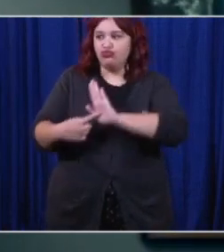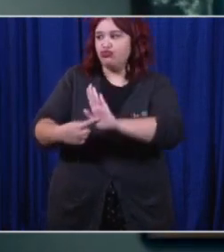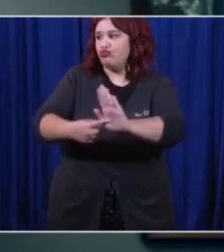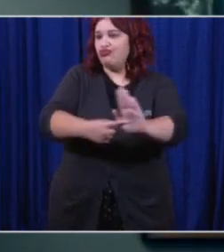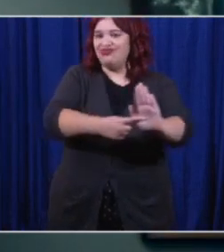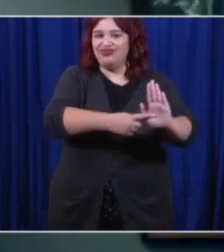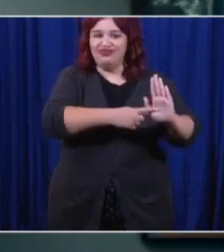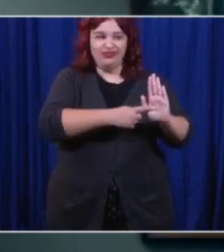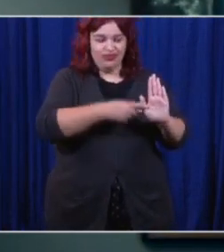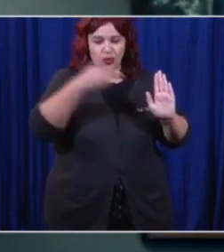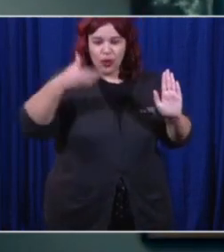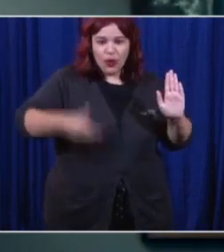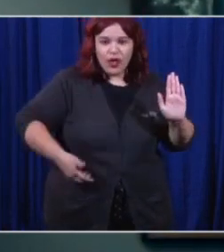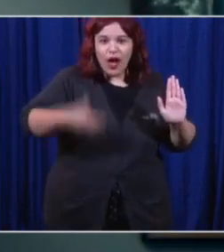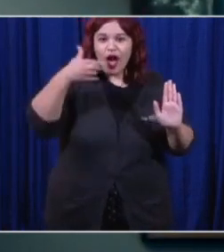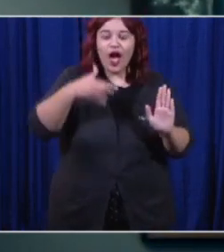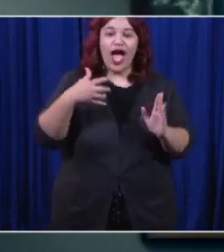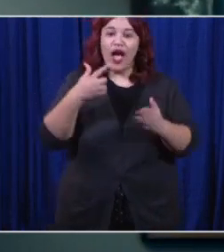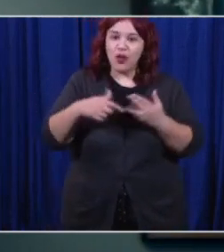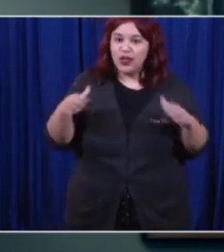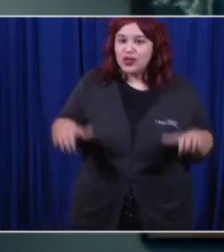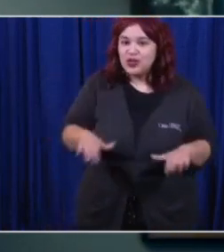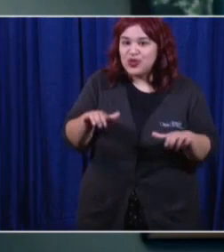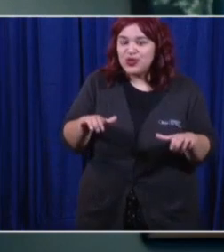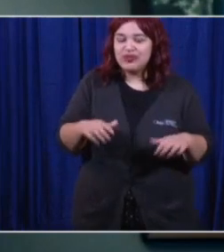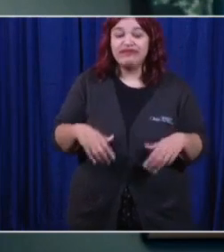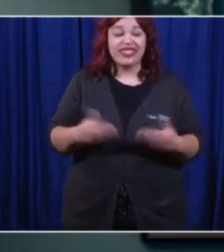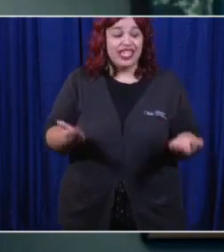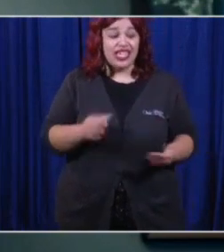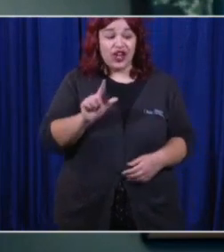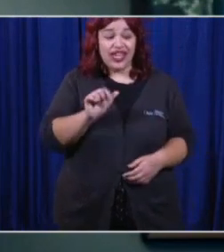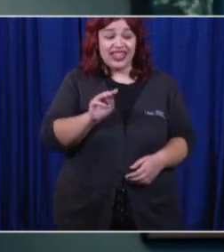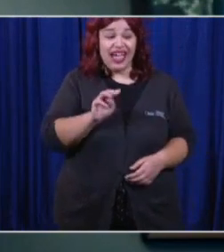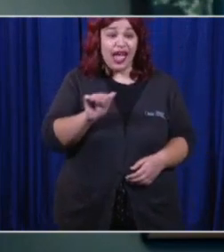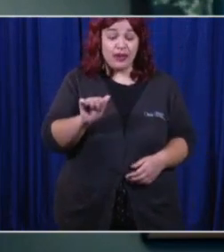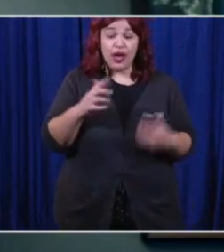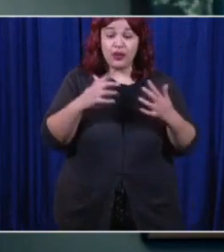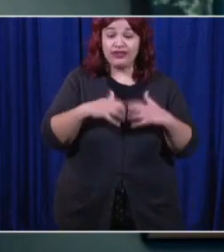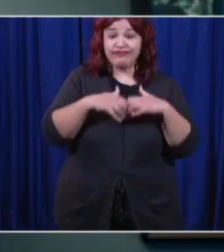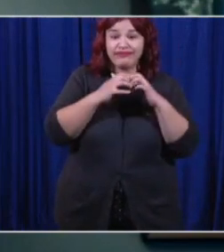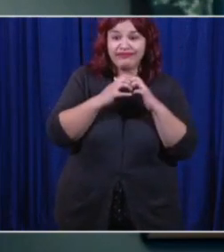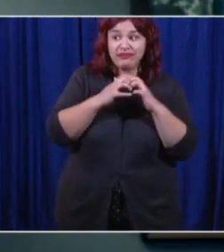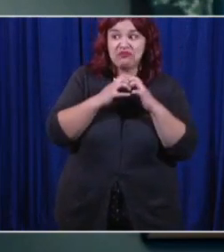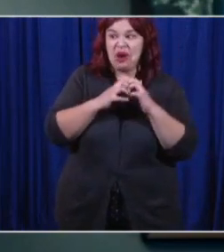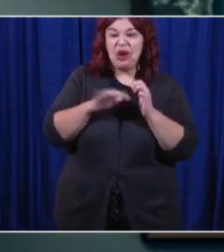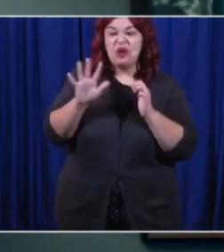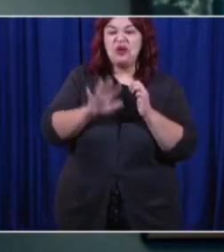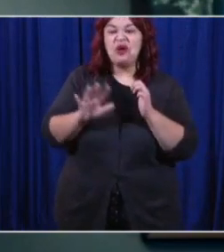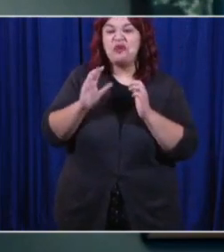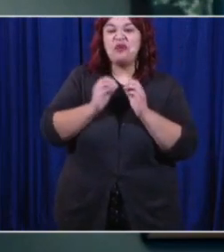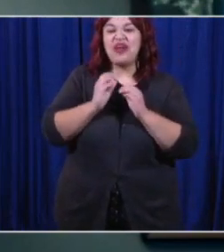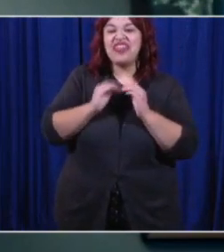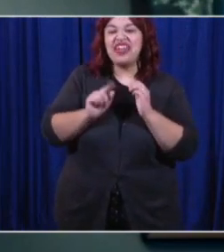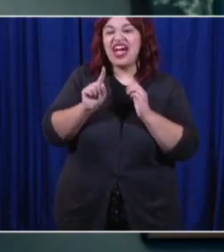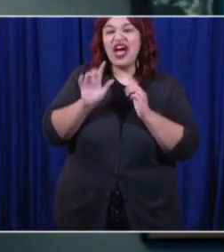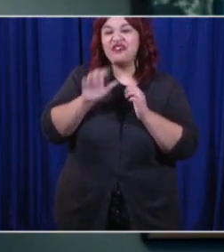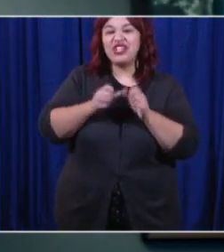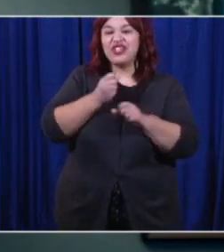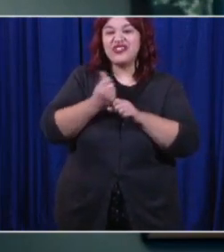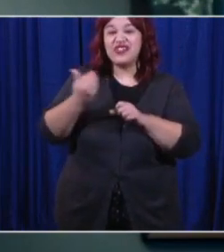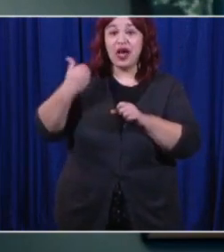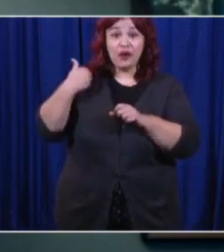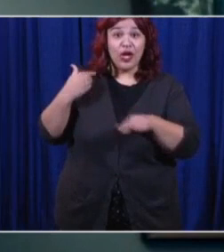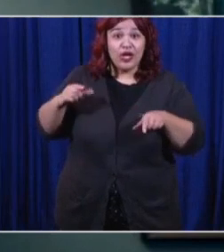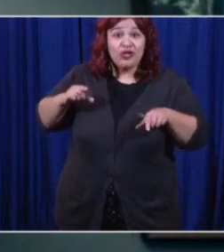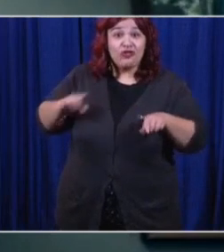serve. We actually opened here in Lima a little over 100 years ago during a pandemic, and here we are again in a